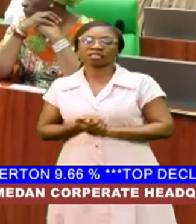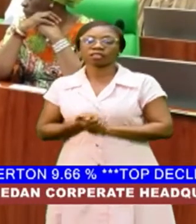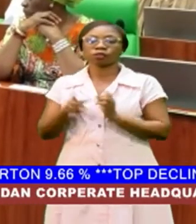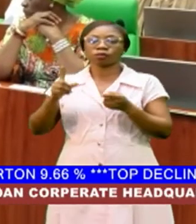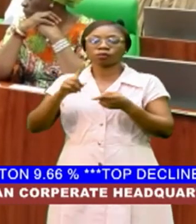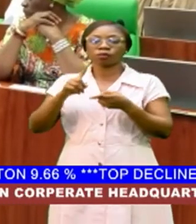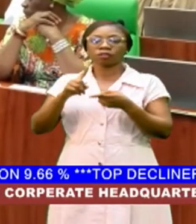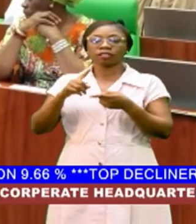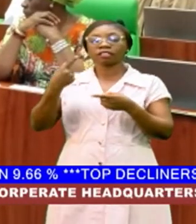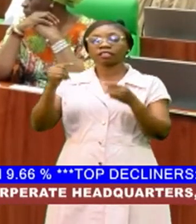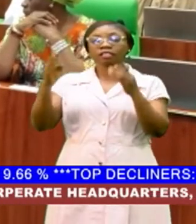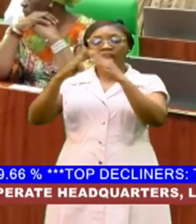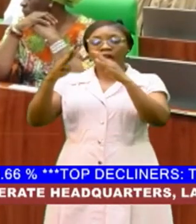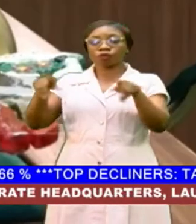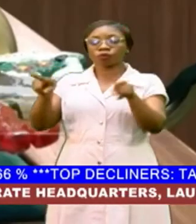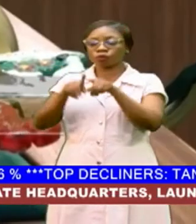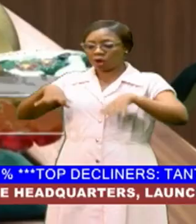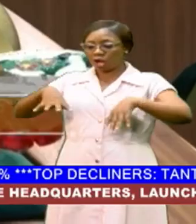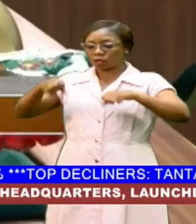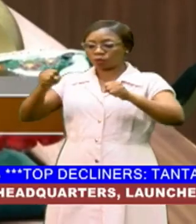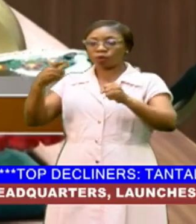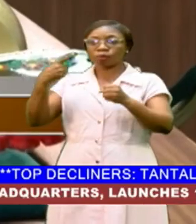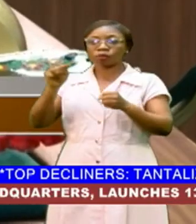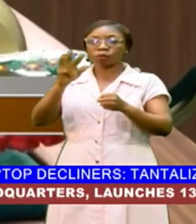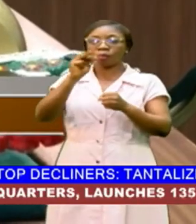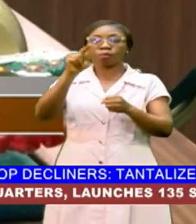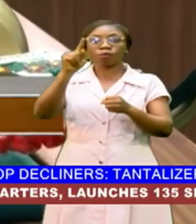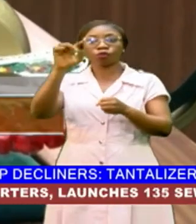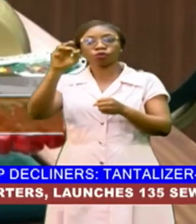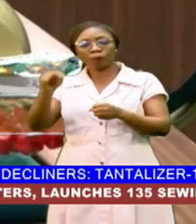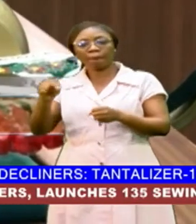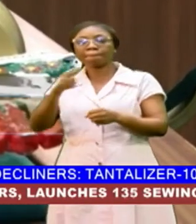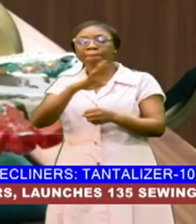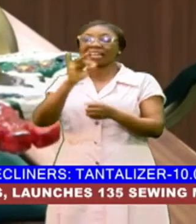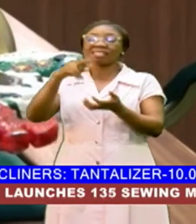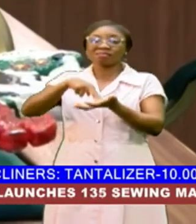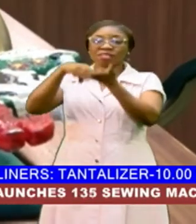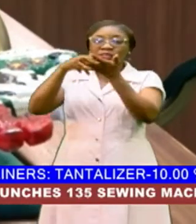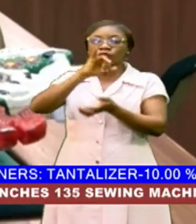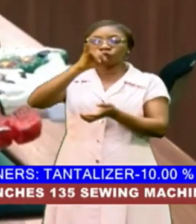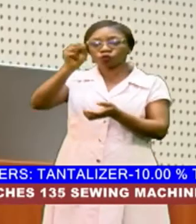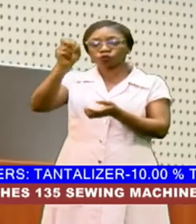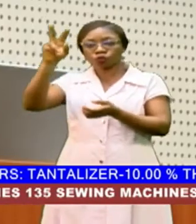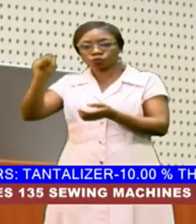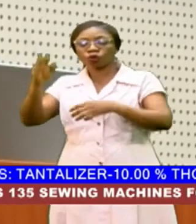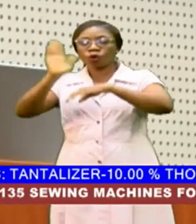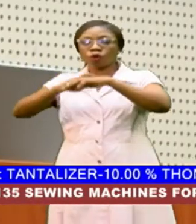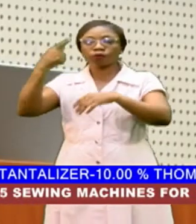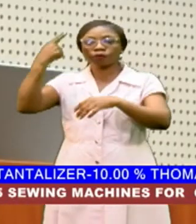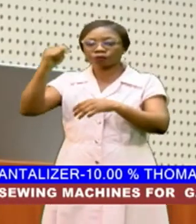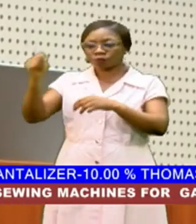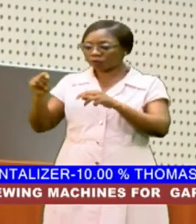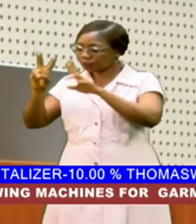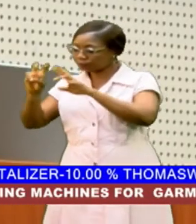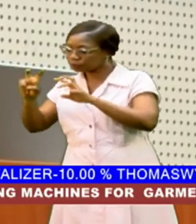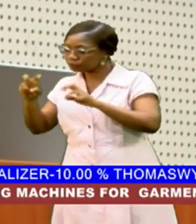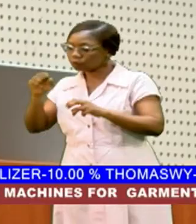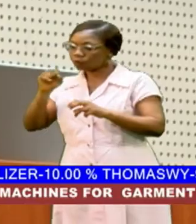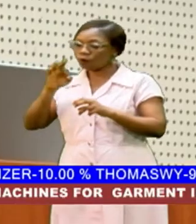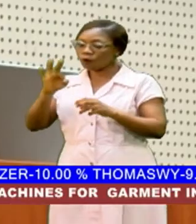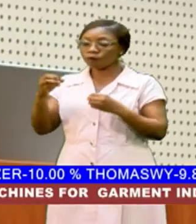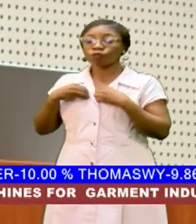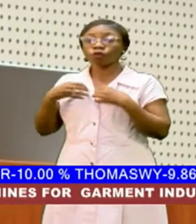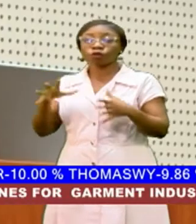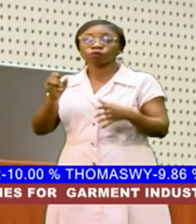The House also adopted a motion sponsored by Representative John Okafor calling for investigation of alleged loss